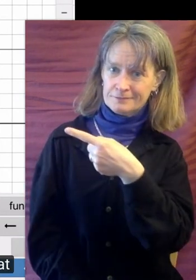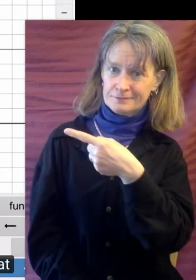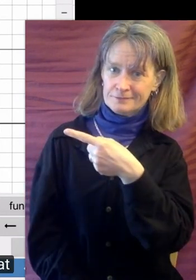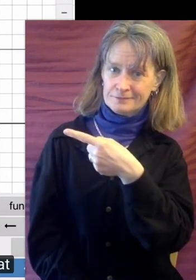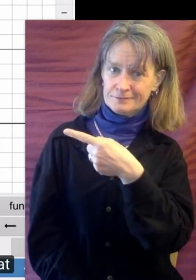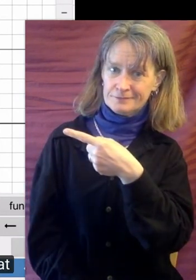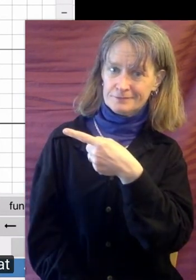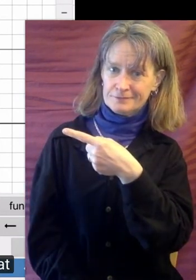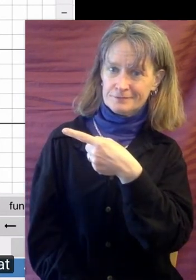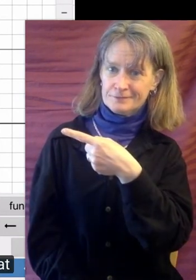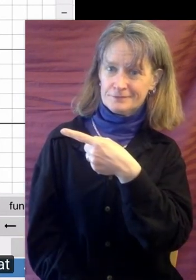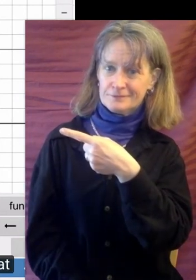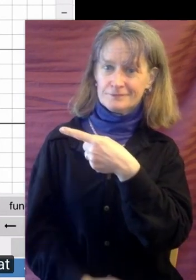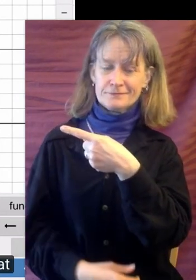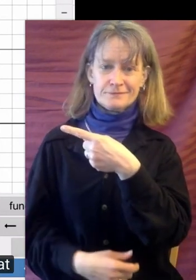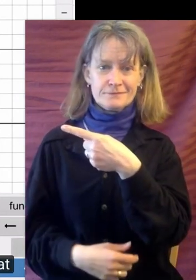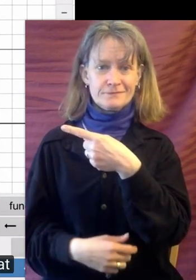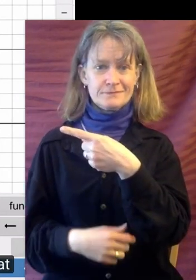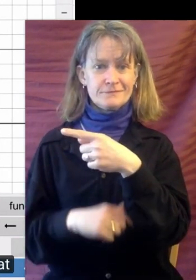negative 5,